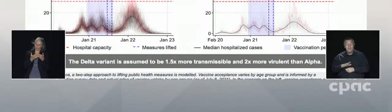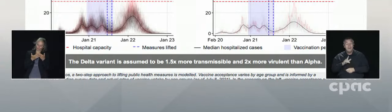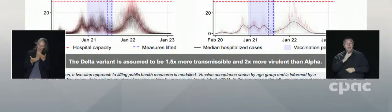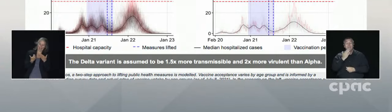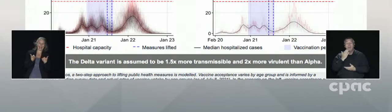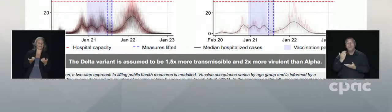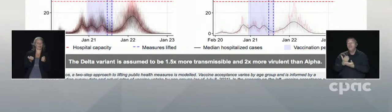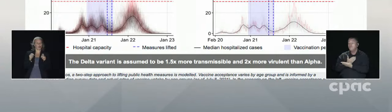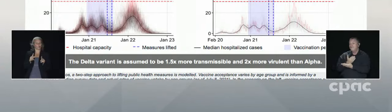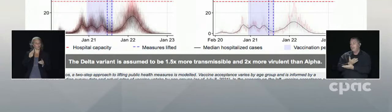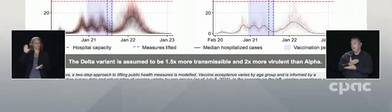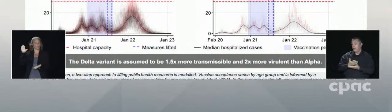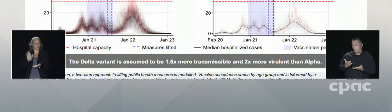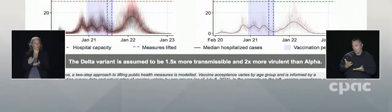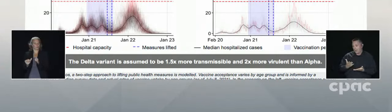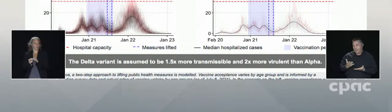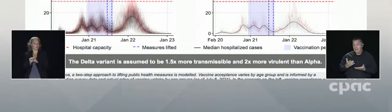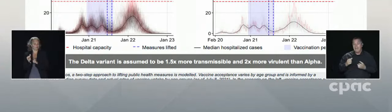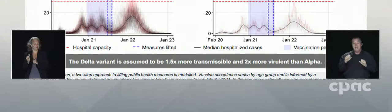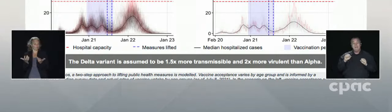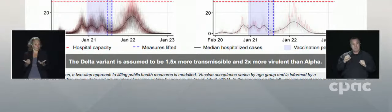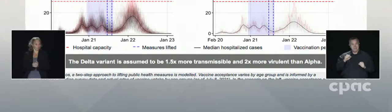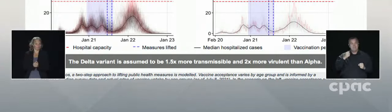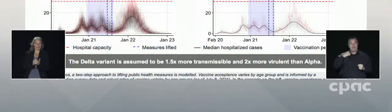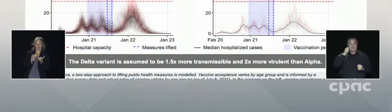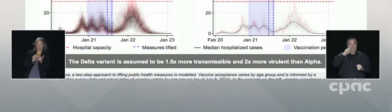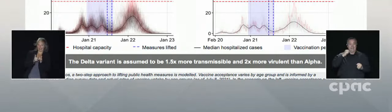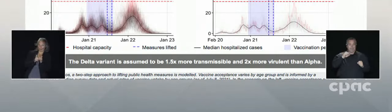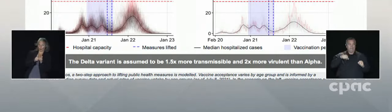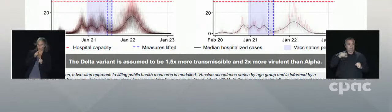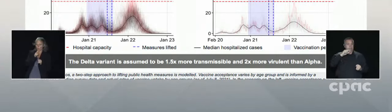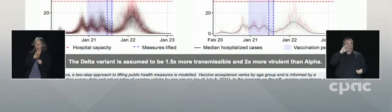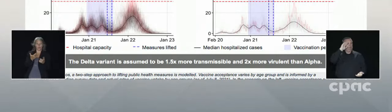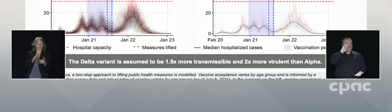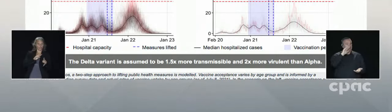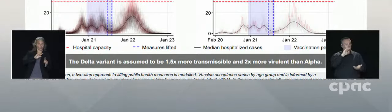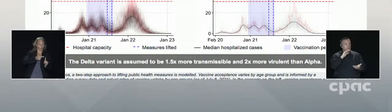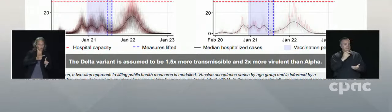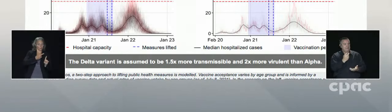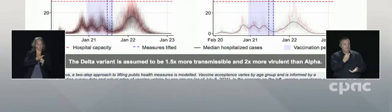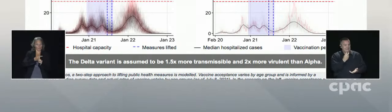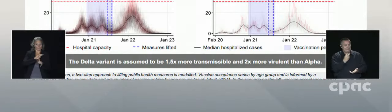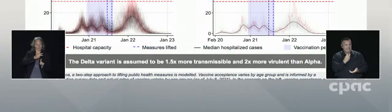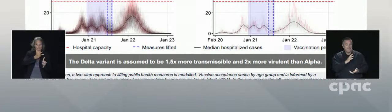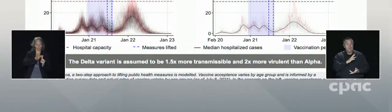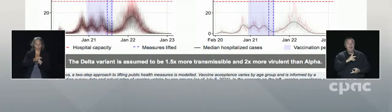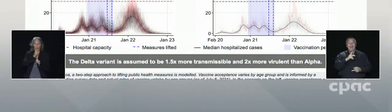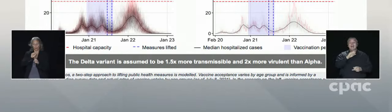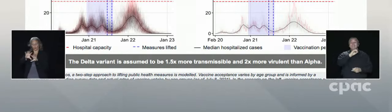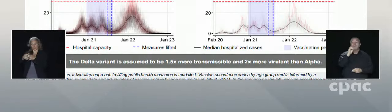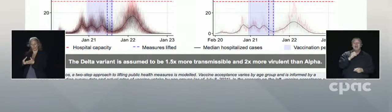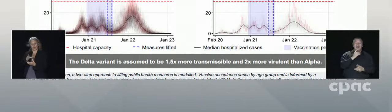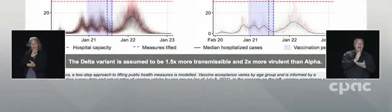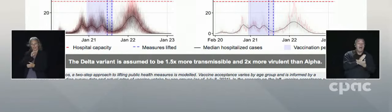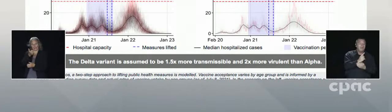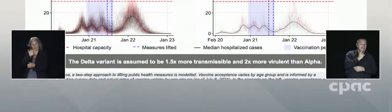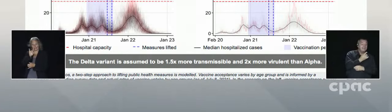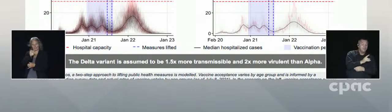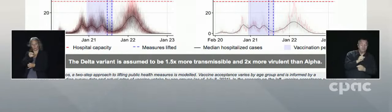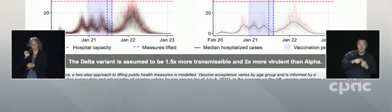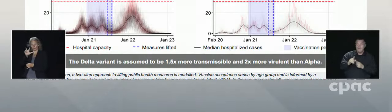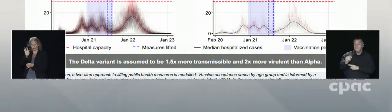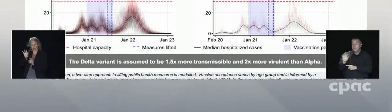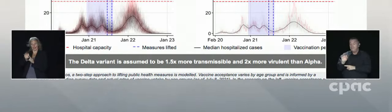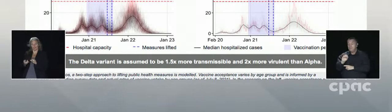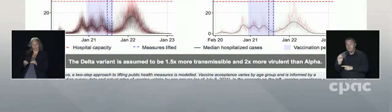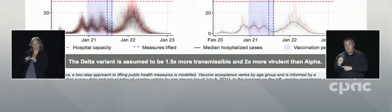opportunities to reduce this risk. If the proportion of the fully vaccinated 18 to 39-year-olds were to increase to